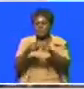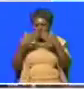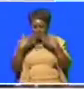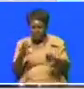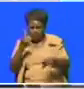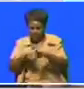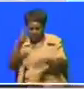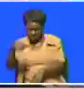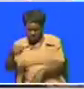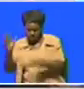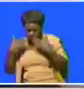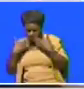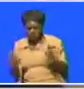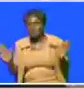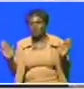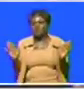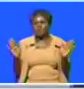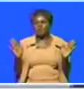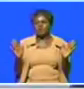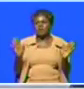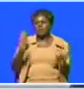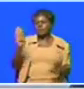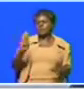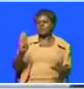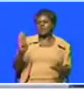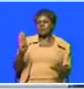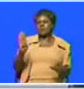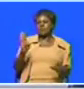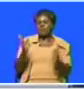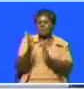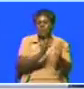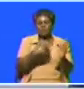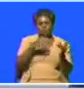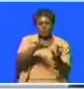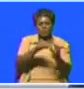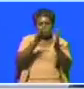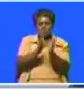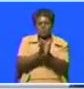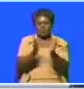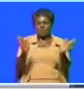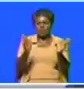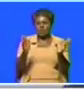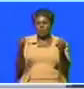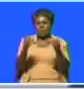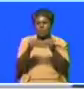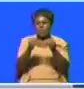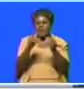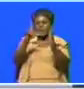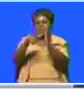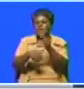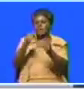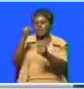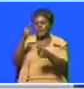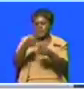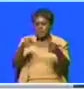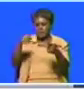once the approvals have been received. Britam PLC plans to hold a special general meeting of the shareholders later in the year to